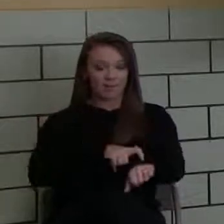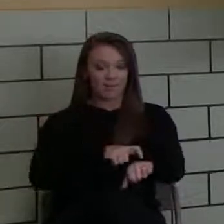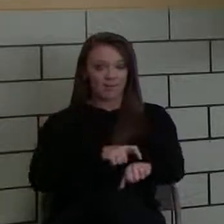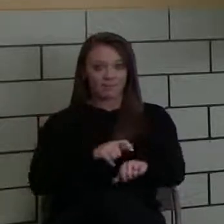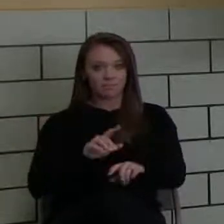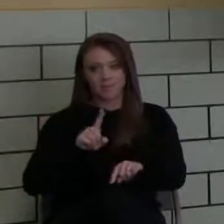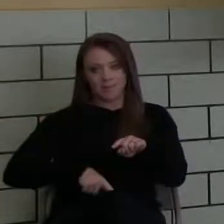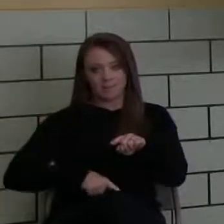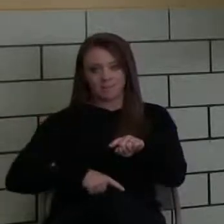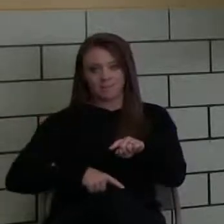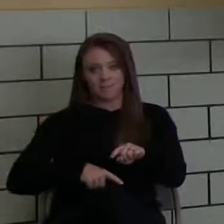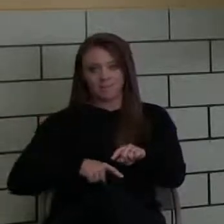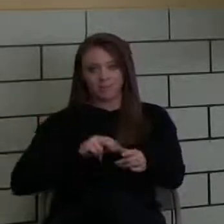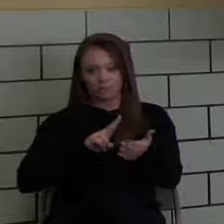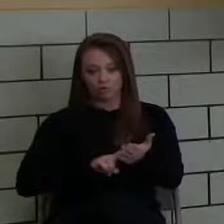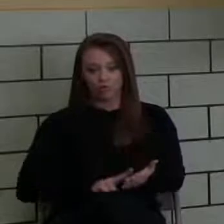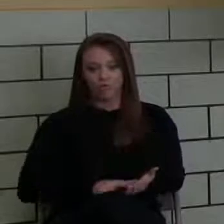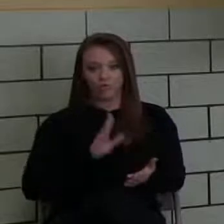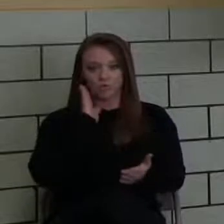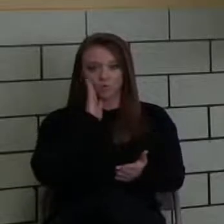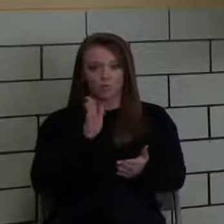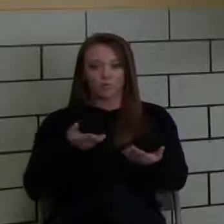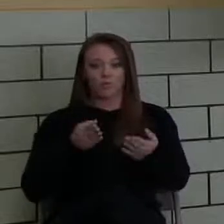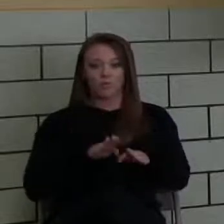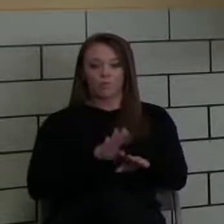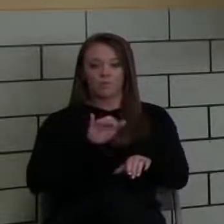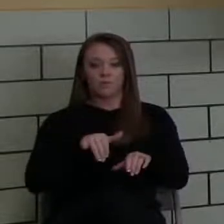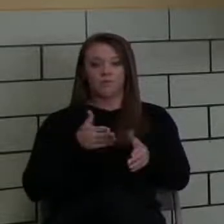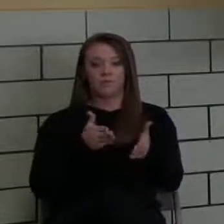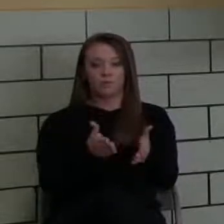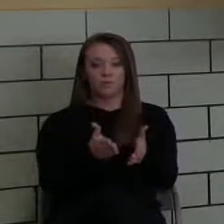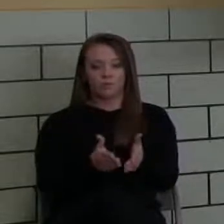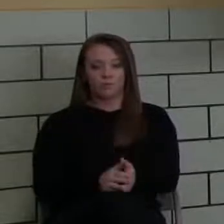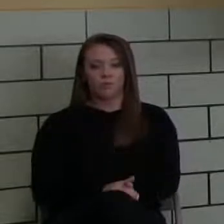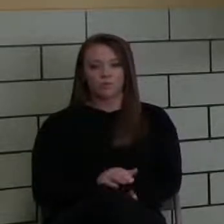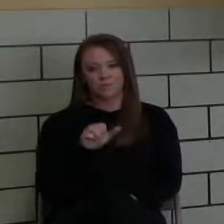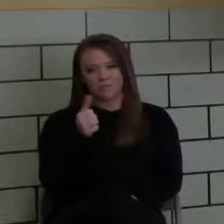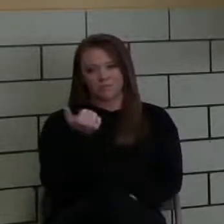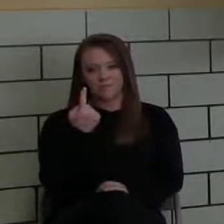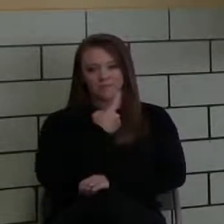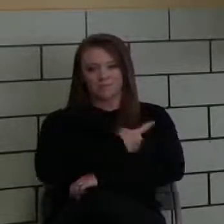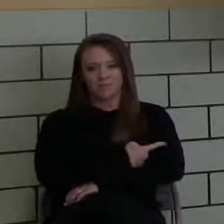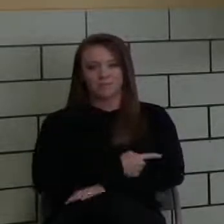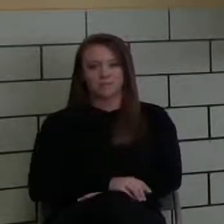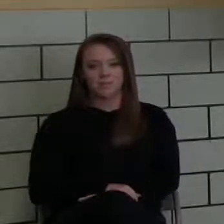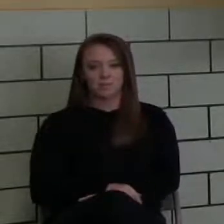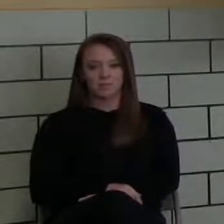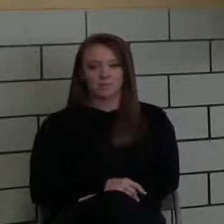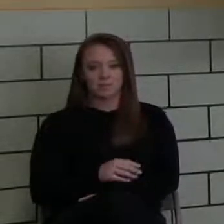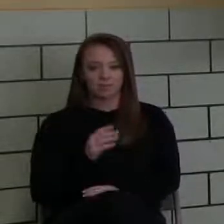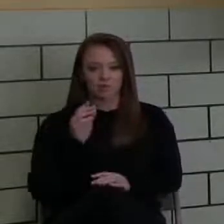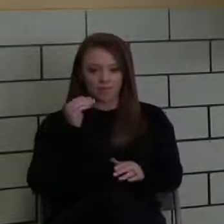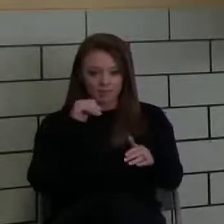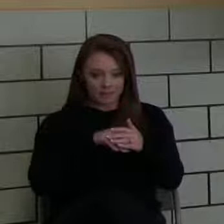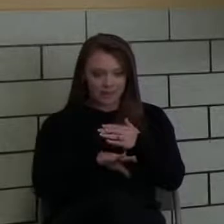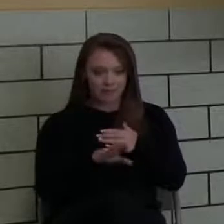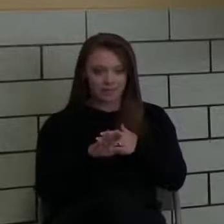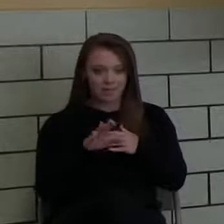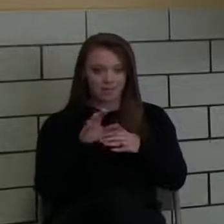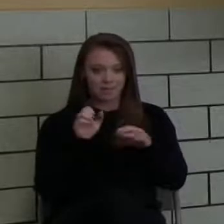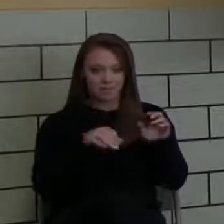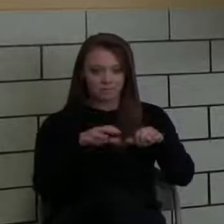that area to excavate, get the heavy-duty base in, and get the pavers down.